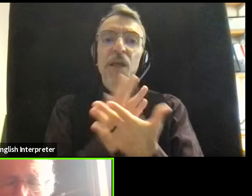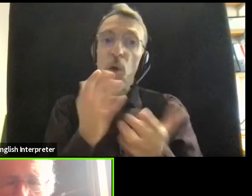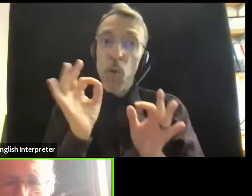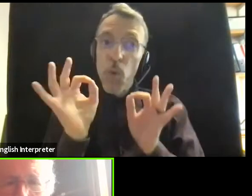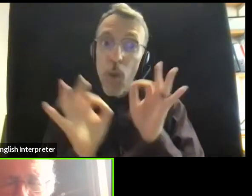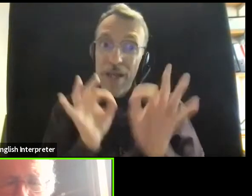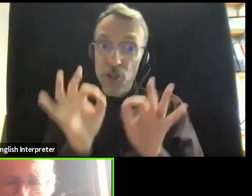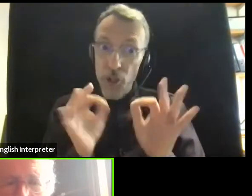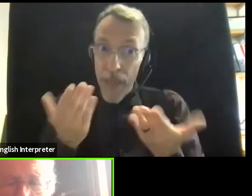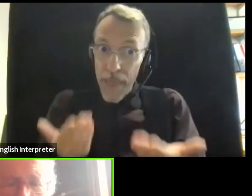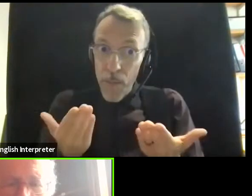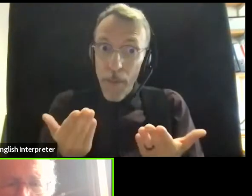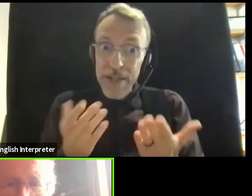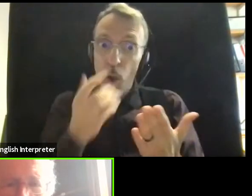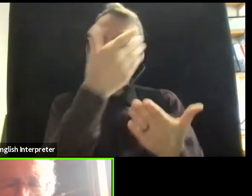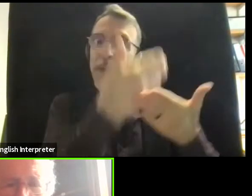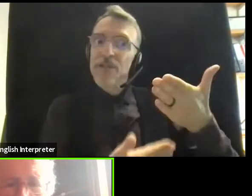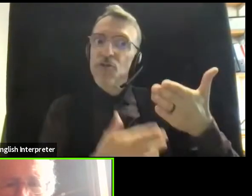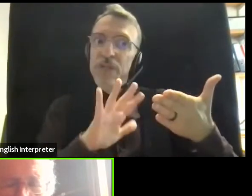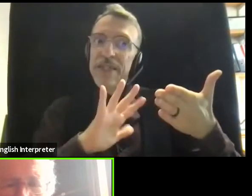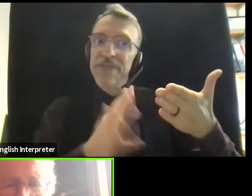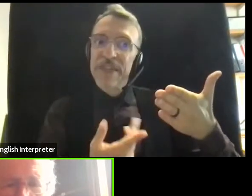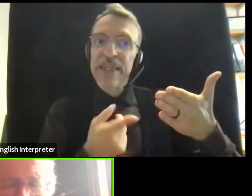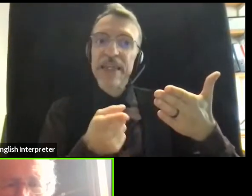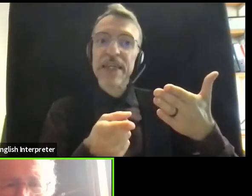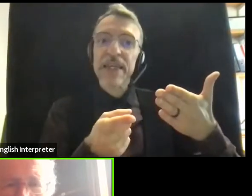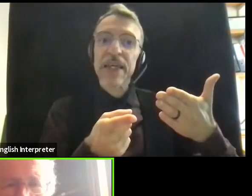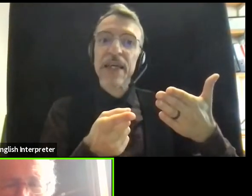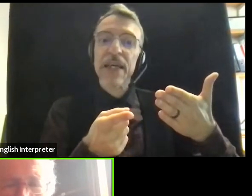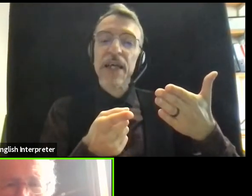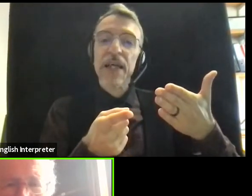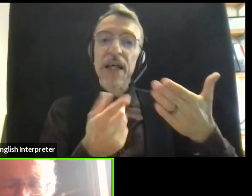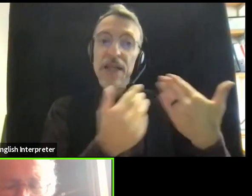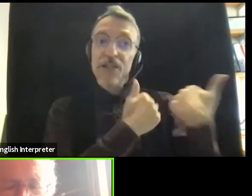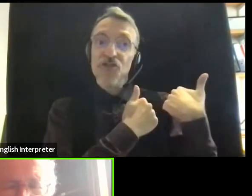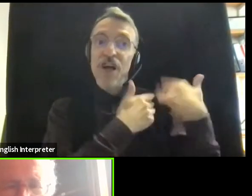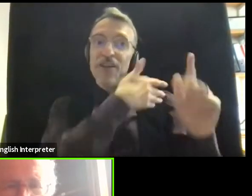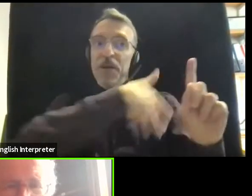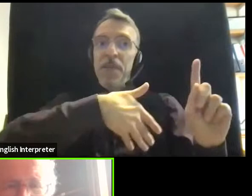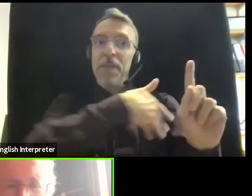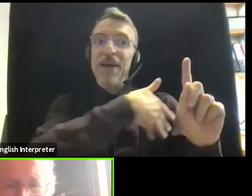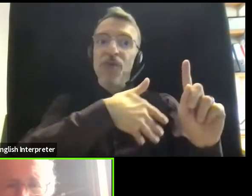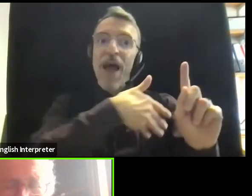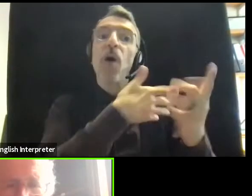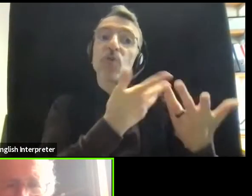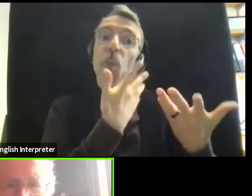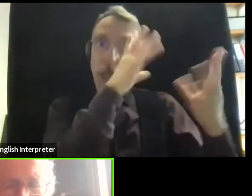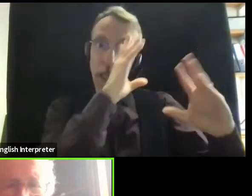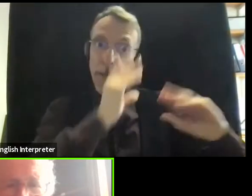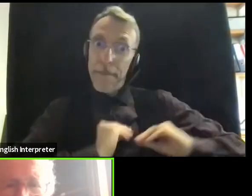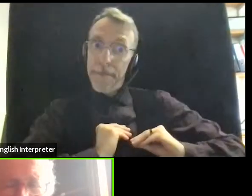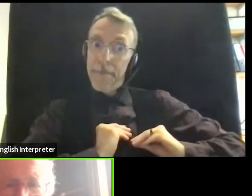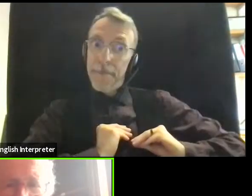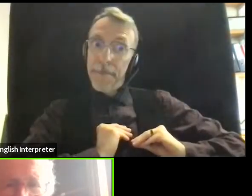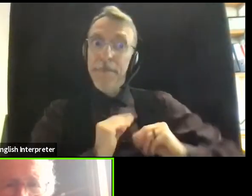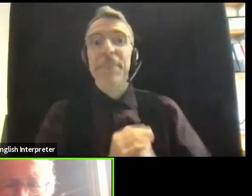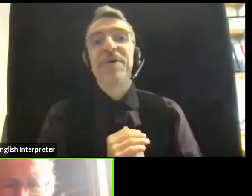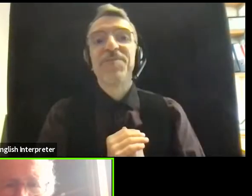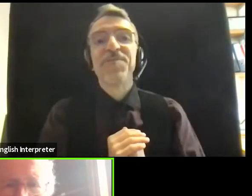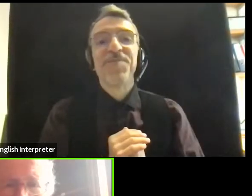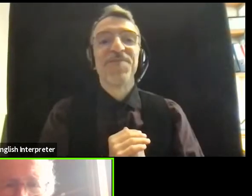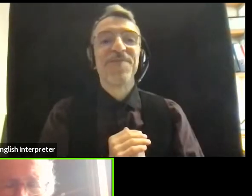questions at the moment on my screen anyway, but I presume that those in charge in the background will be able to keep me right.